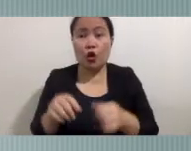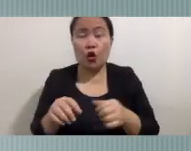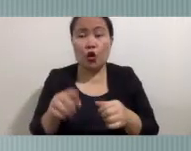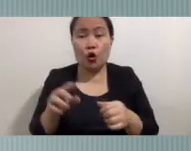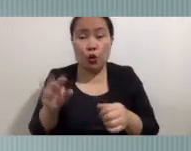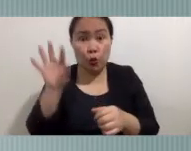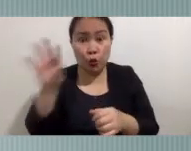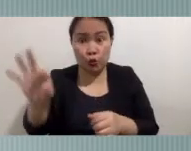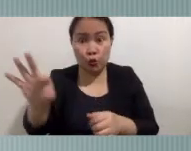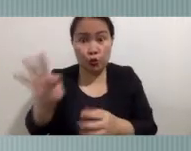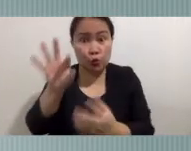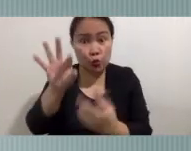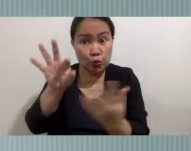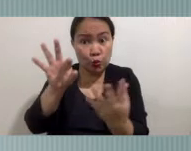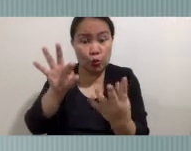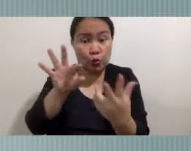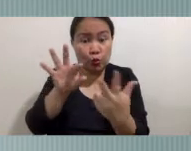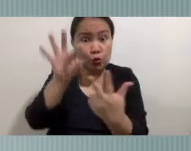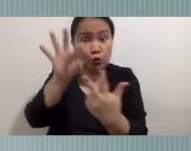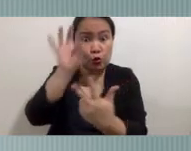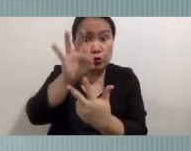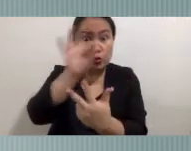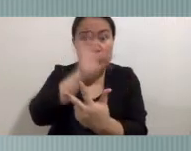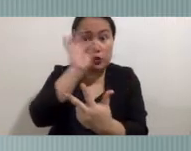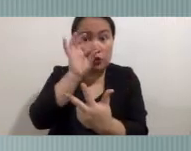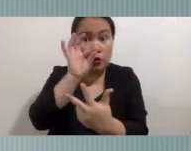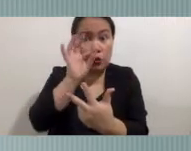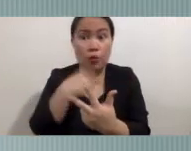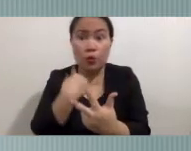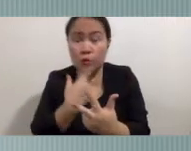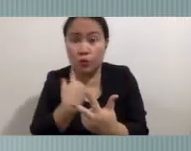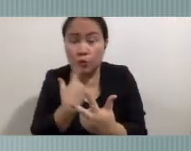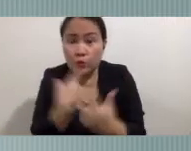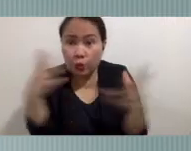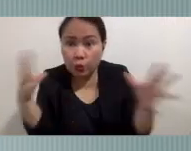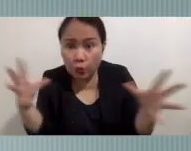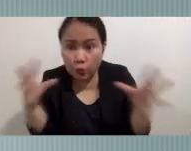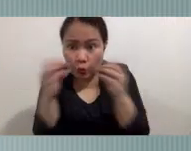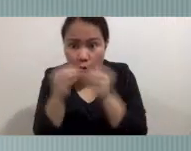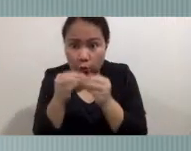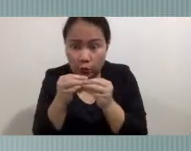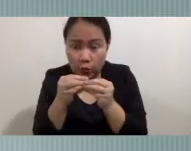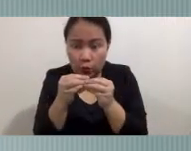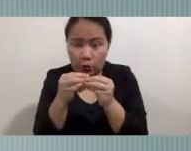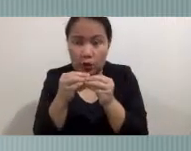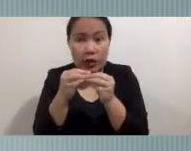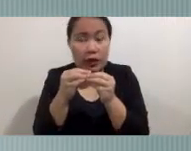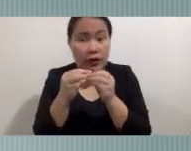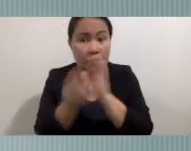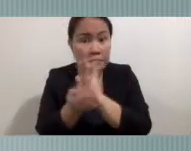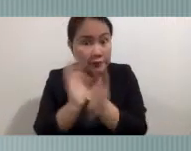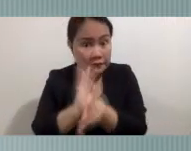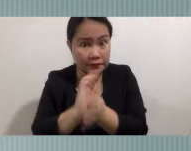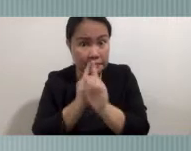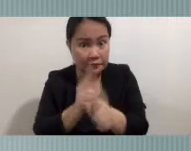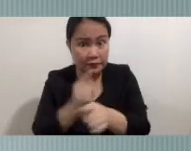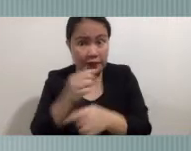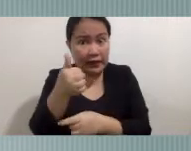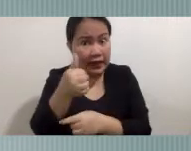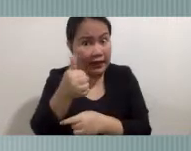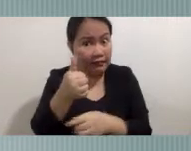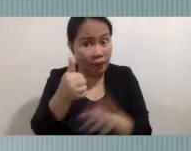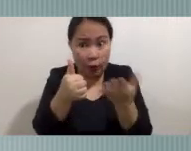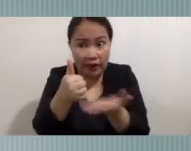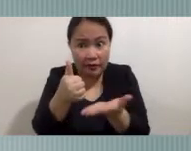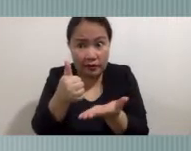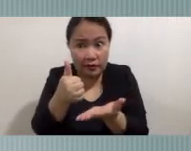Next, we will choose a pair whose sum is b. So, pili ka dito na kapag inad mo, ang sum